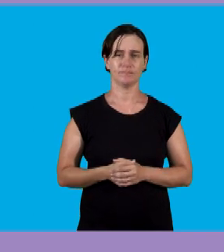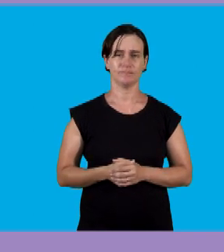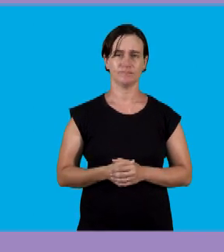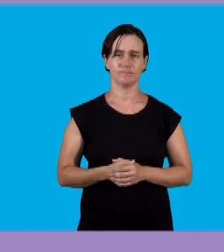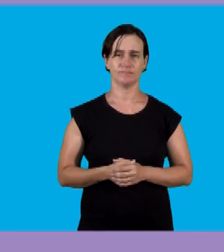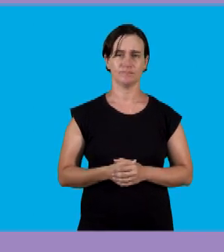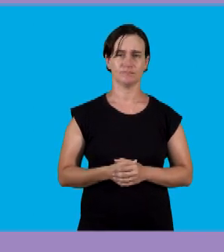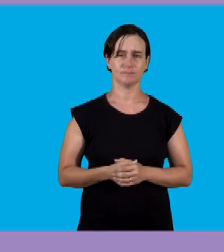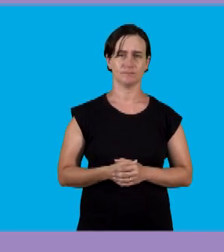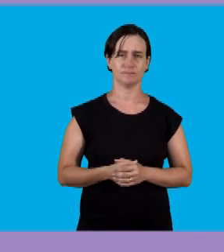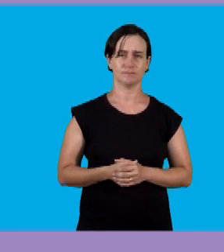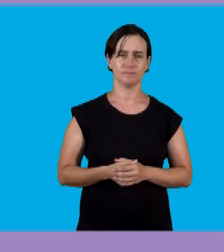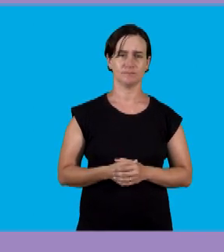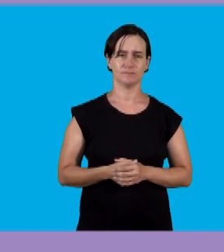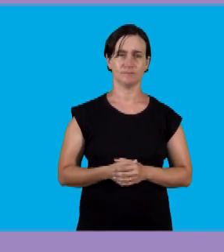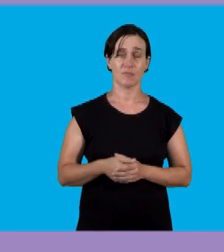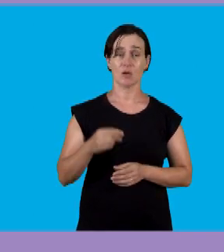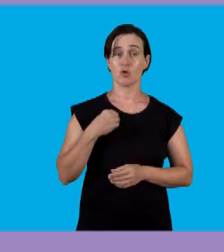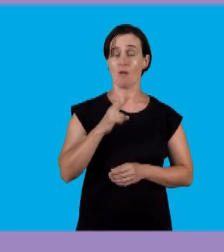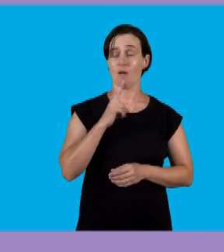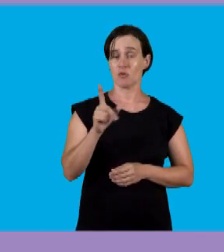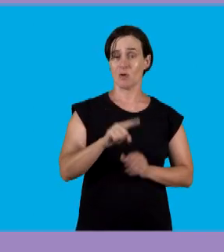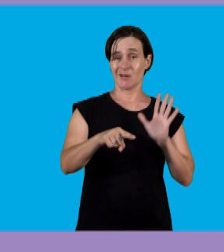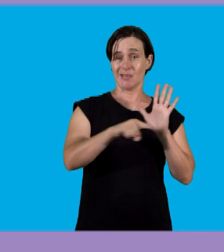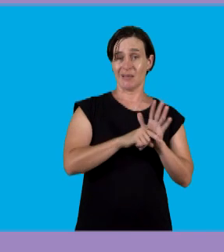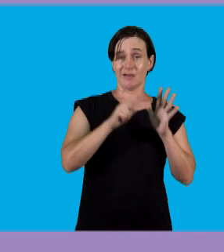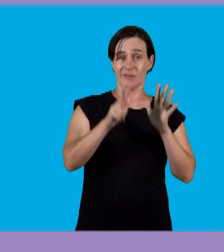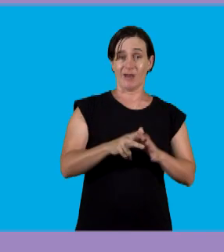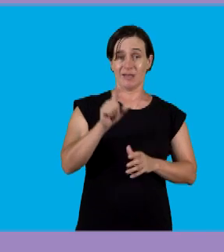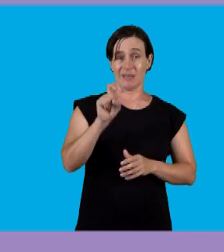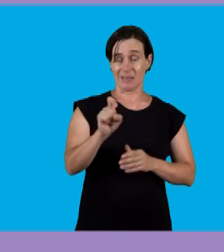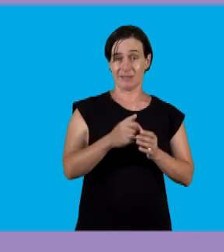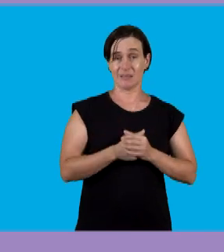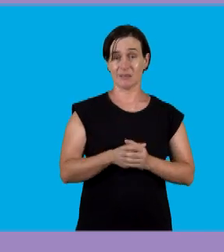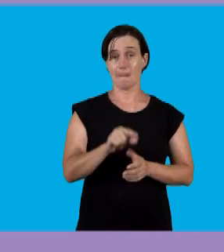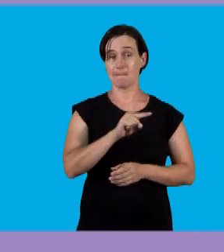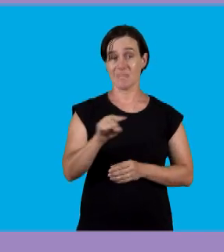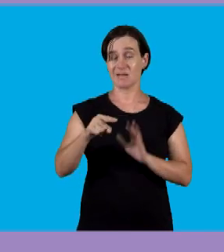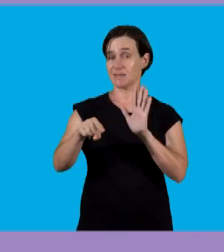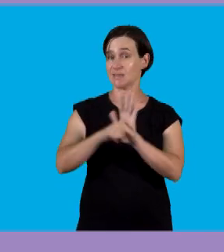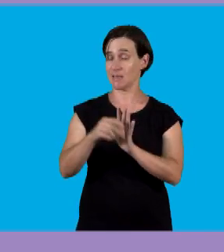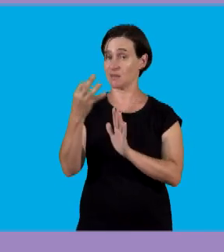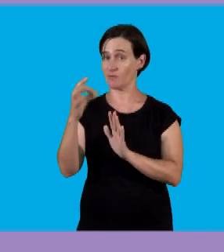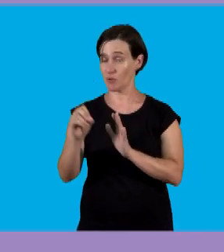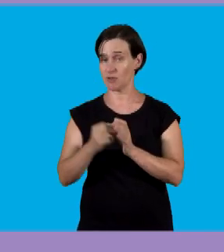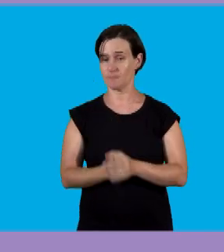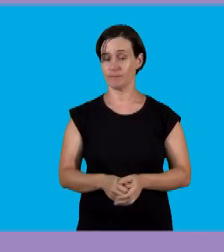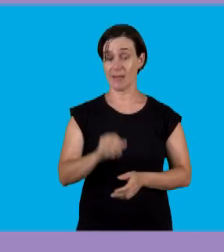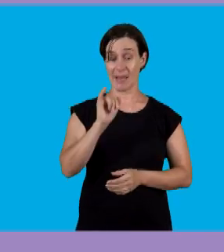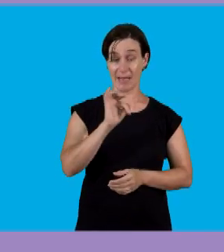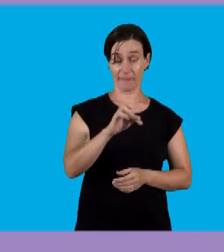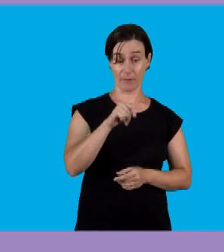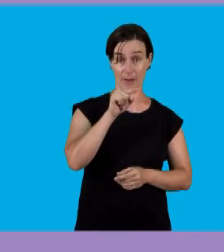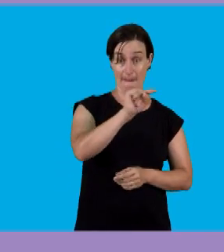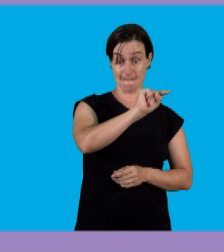Now we have an answer of a negative 18x minus a negative 30. Remember,